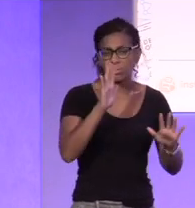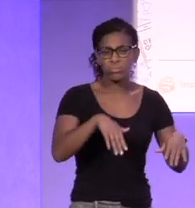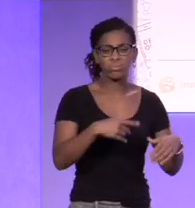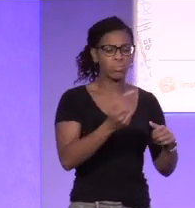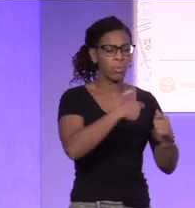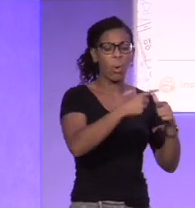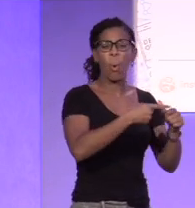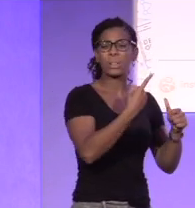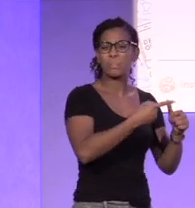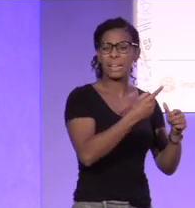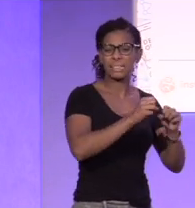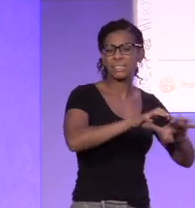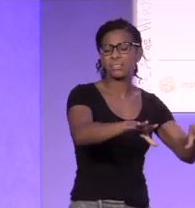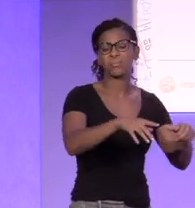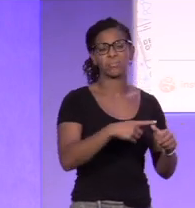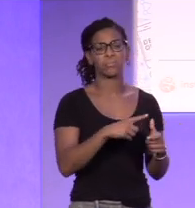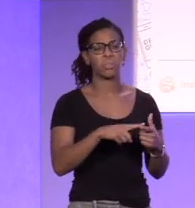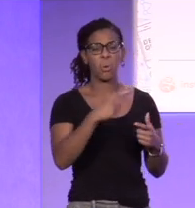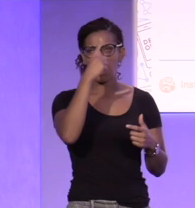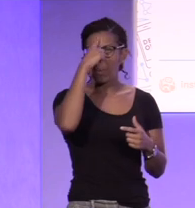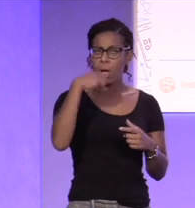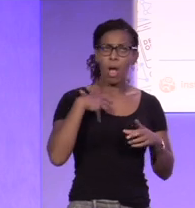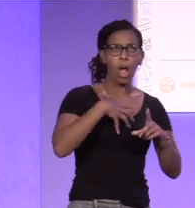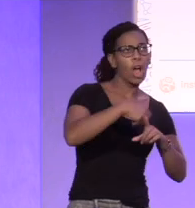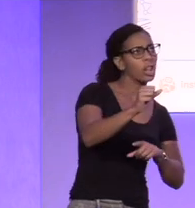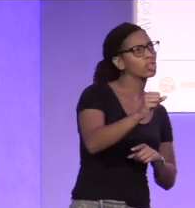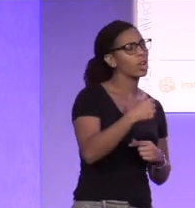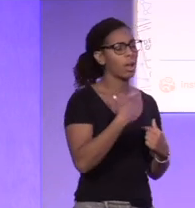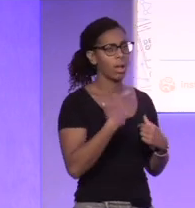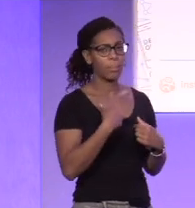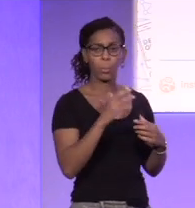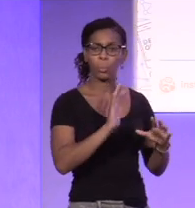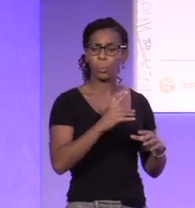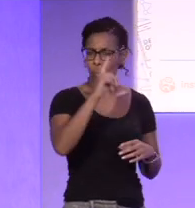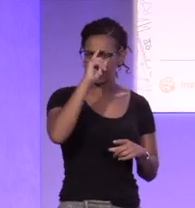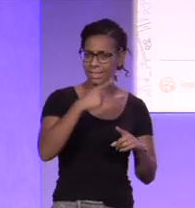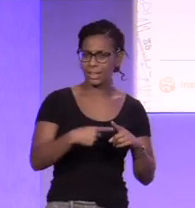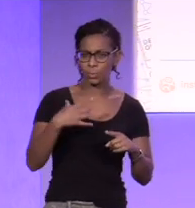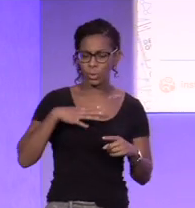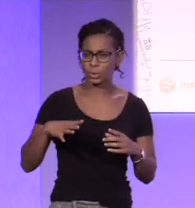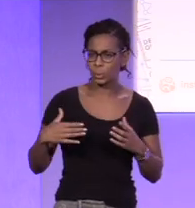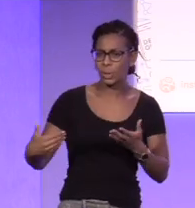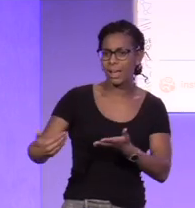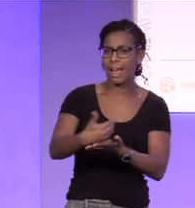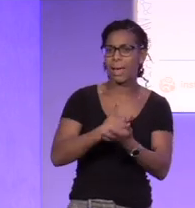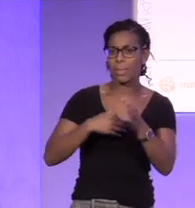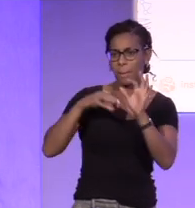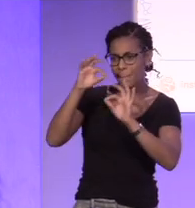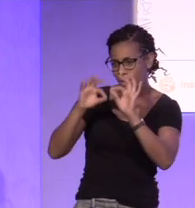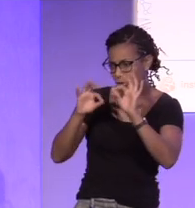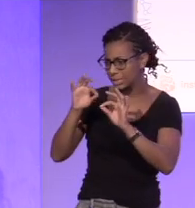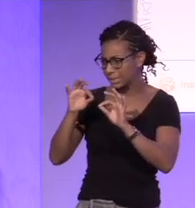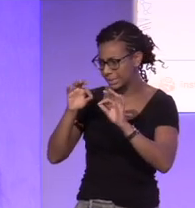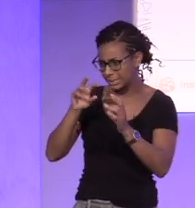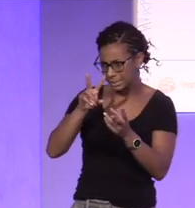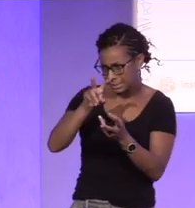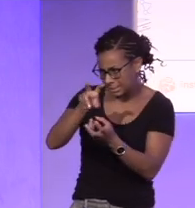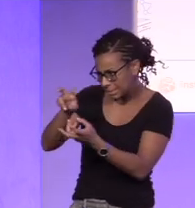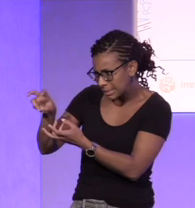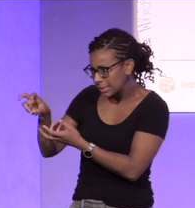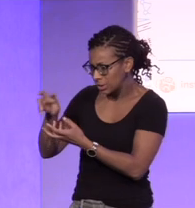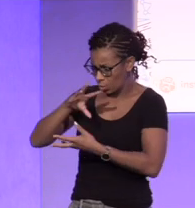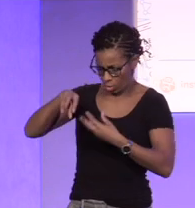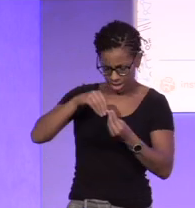on our culture, but we decided to continue on with gathering metrics to understand how our team was working. So we started to